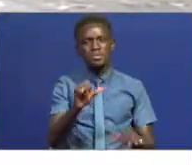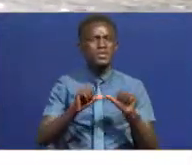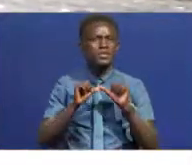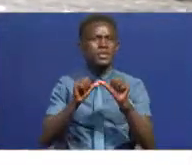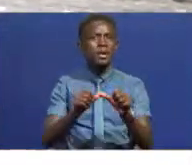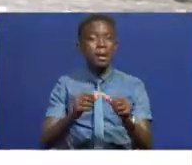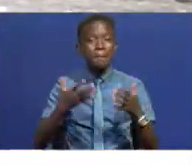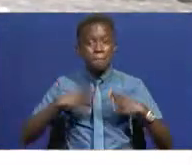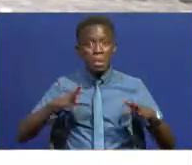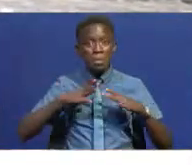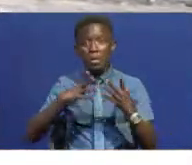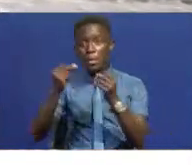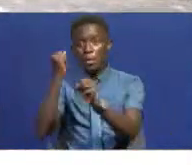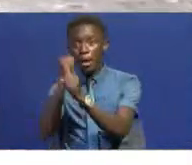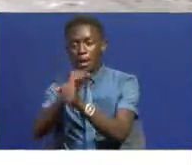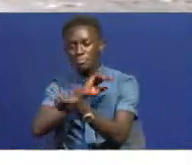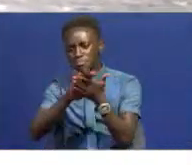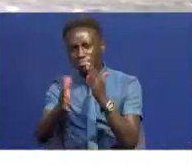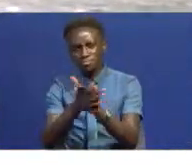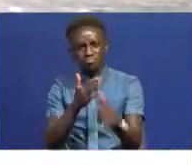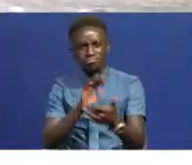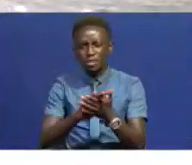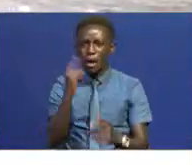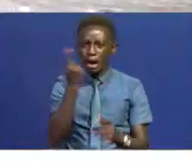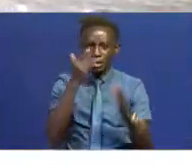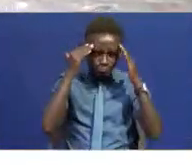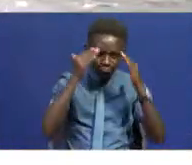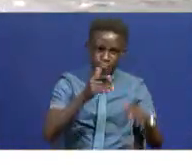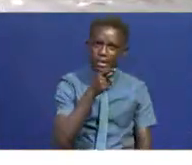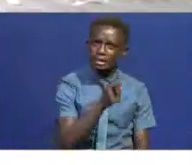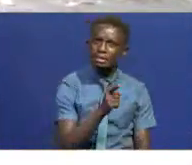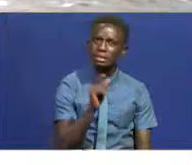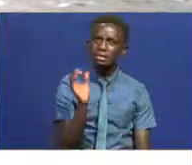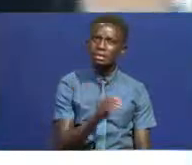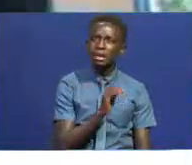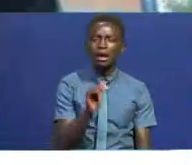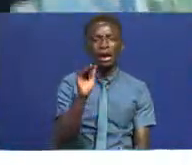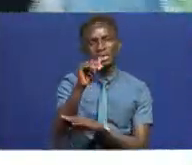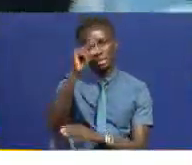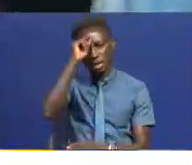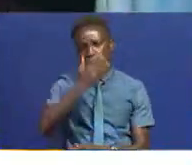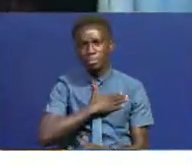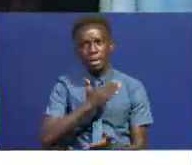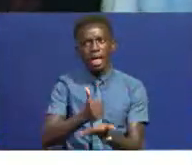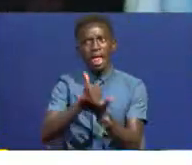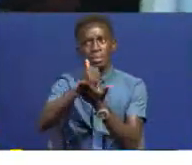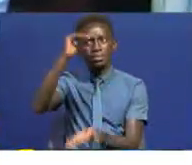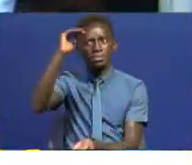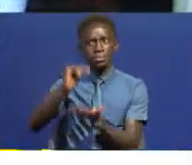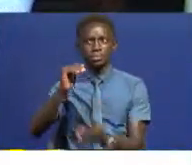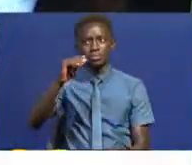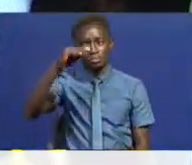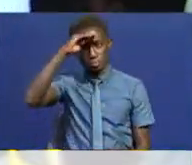akunywa. Hiyo ndio kitu tunafaa tu, tunaomba serikali watupunguzie pombe.